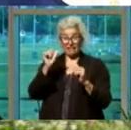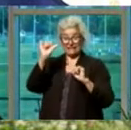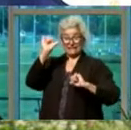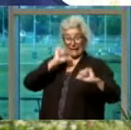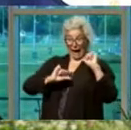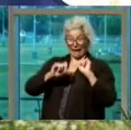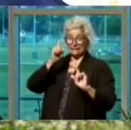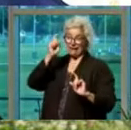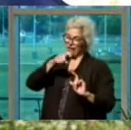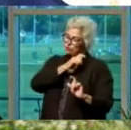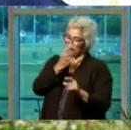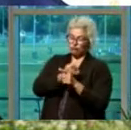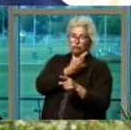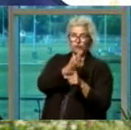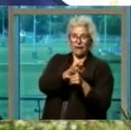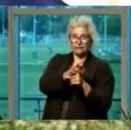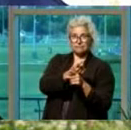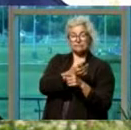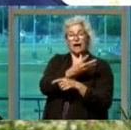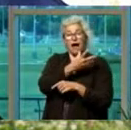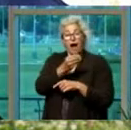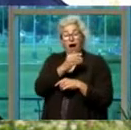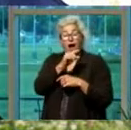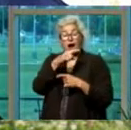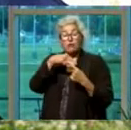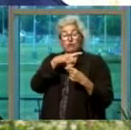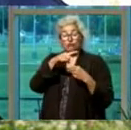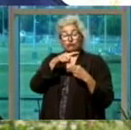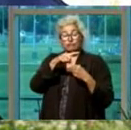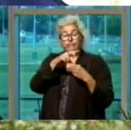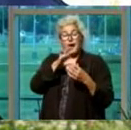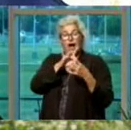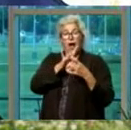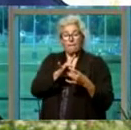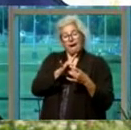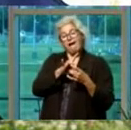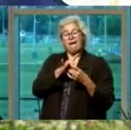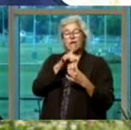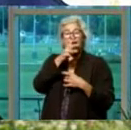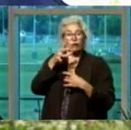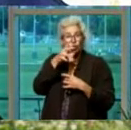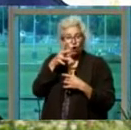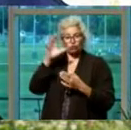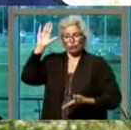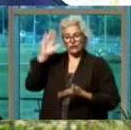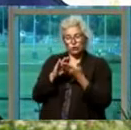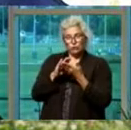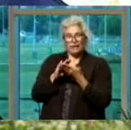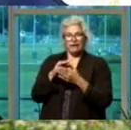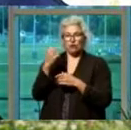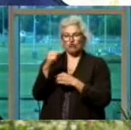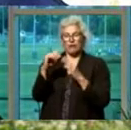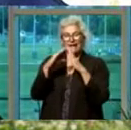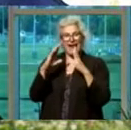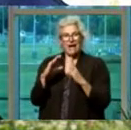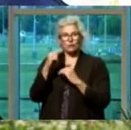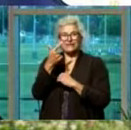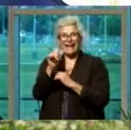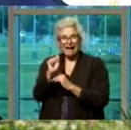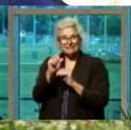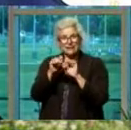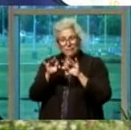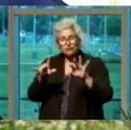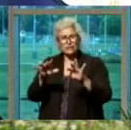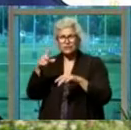right regarding the role that agriculture and forestry can play in reducing greenhouse gas emissions is also critical, and I think you all know that